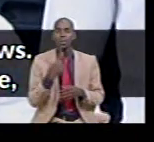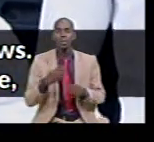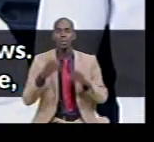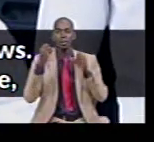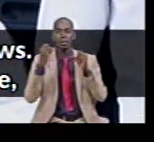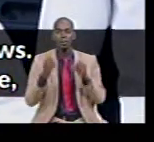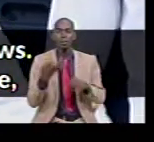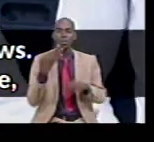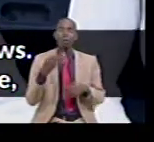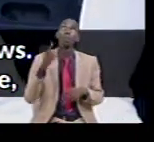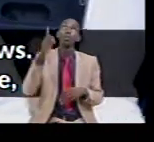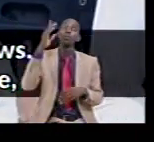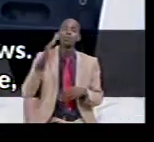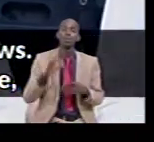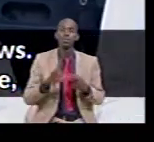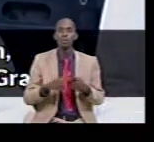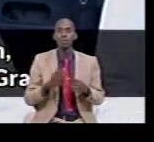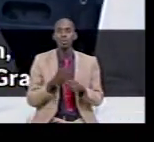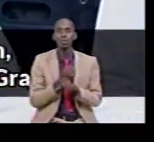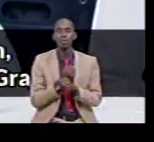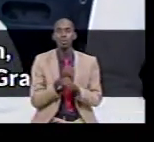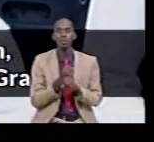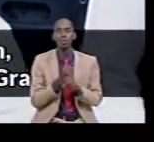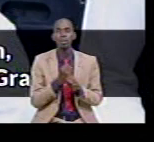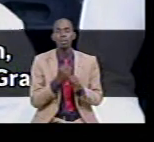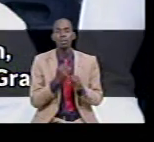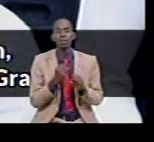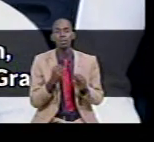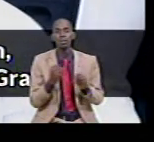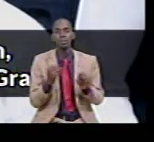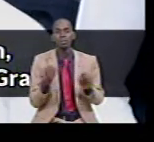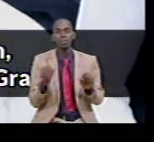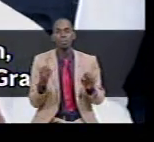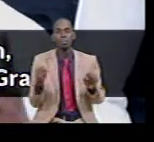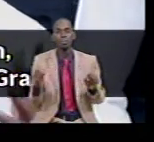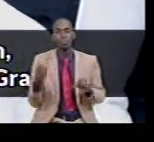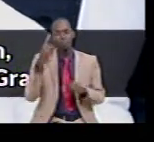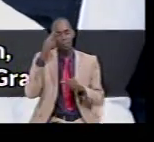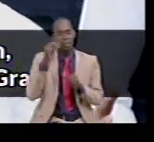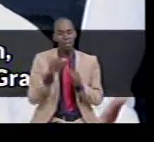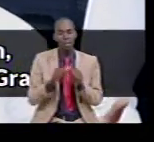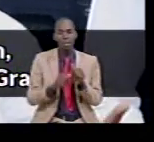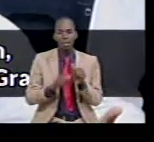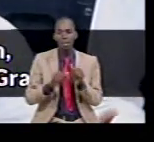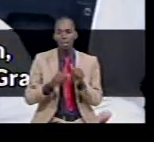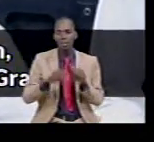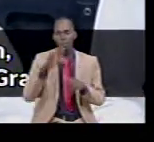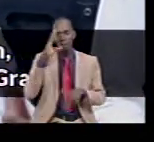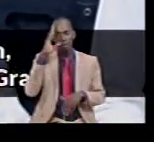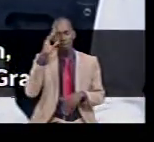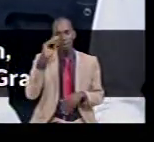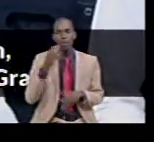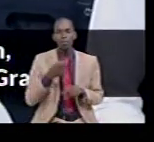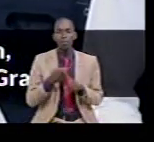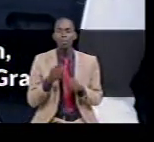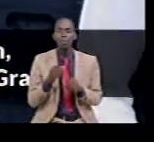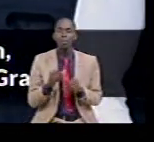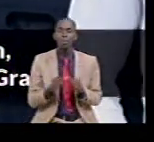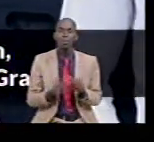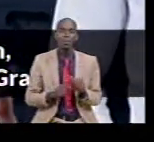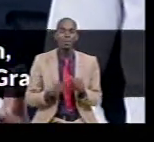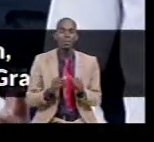of God to save. For every man, from